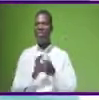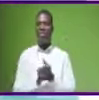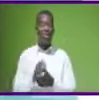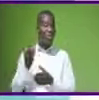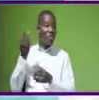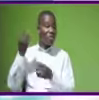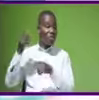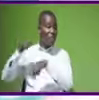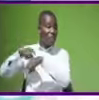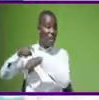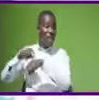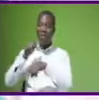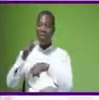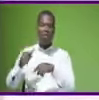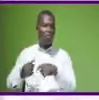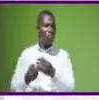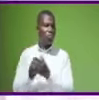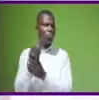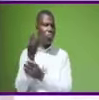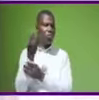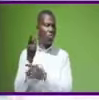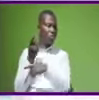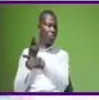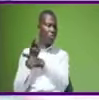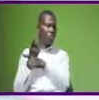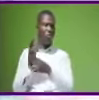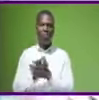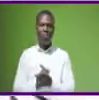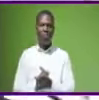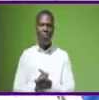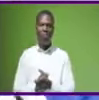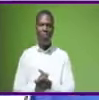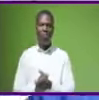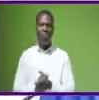Sabre no na wo nyini say.